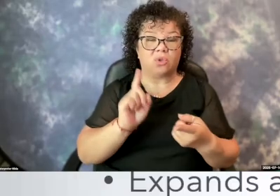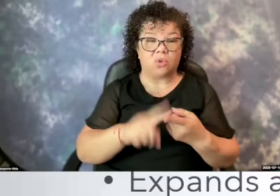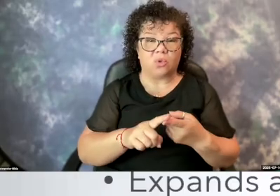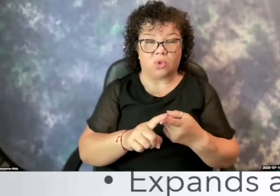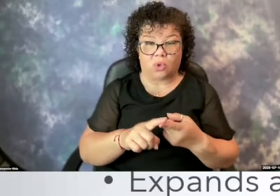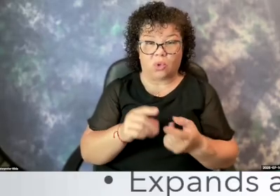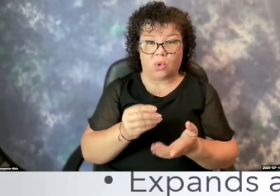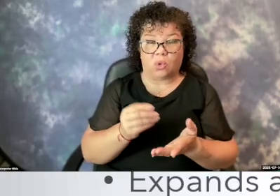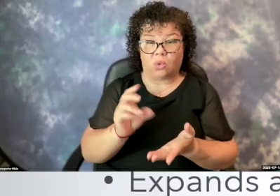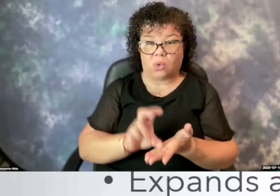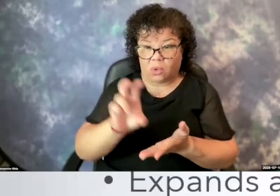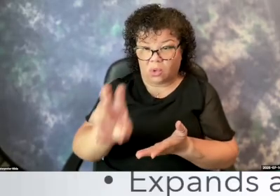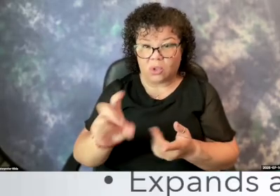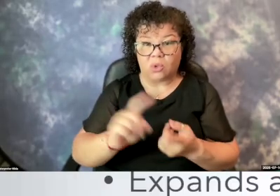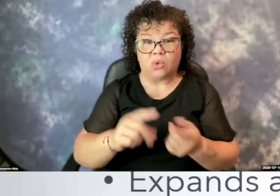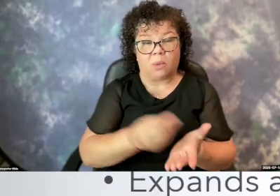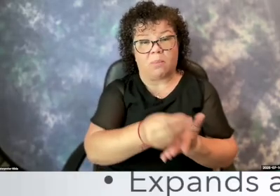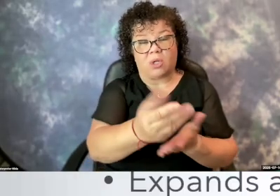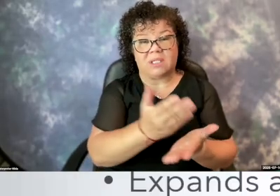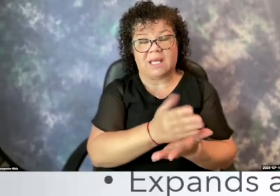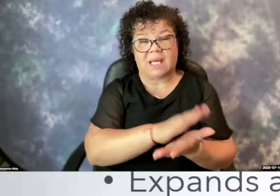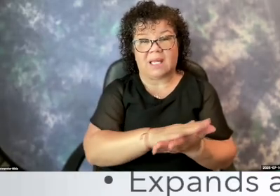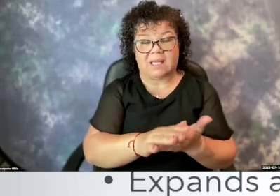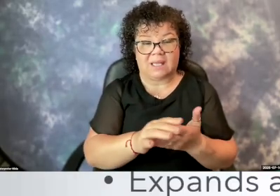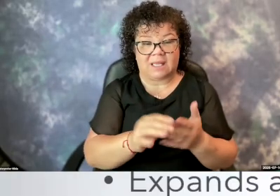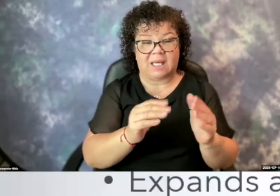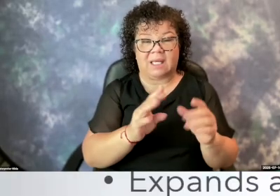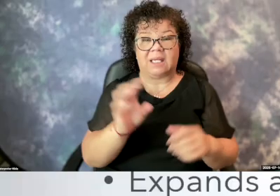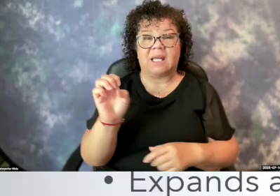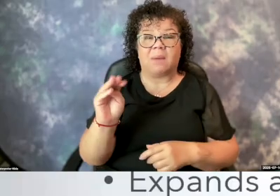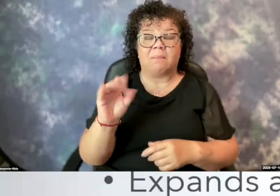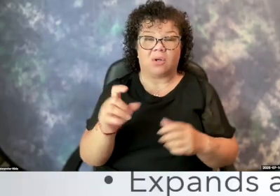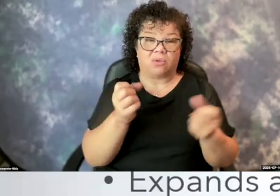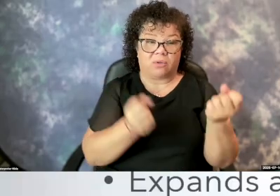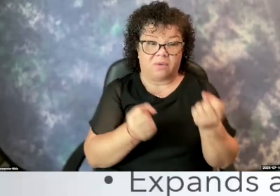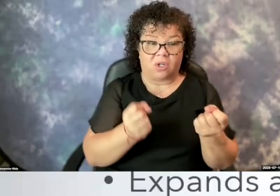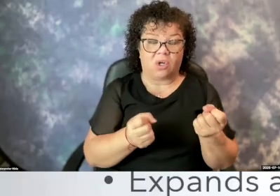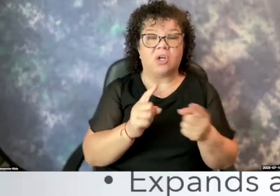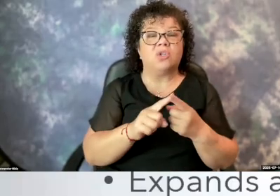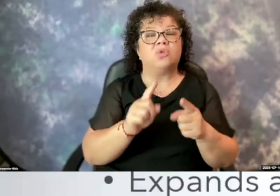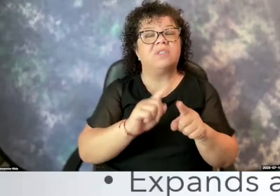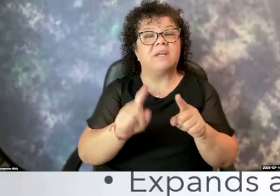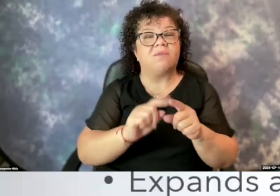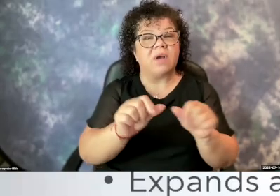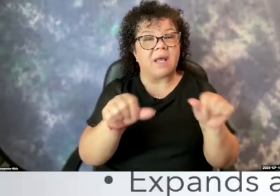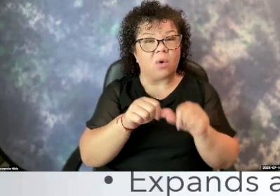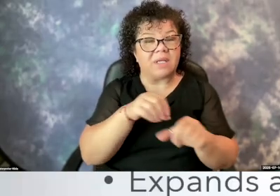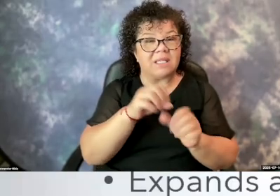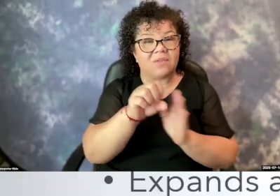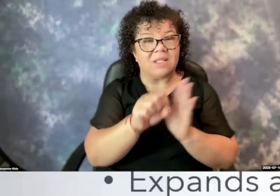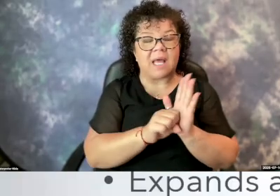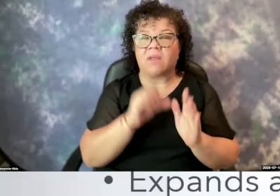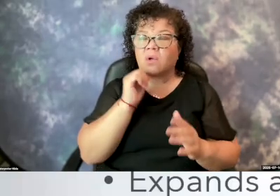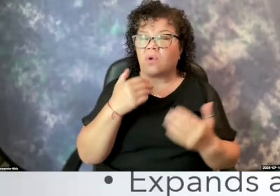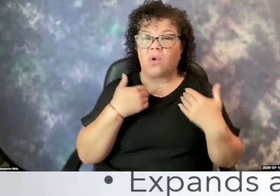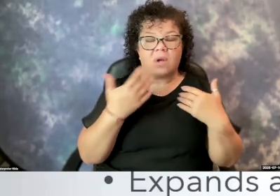to $12,500 towards the purchase or lease of a zero-emission vehicle outside of the 5 largest air